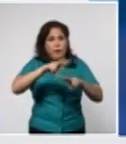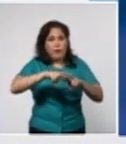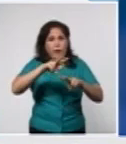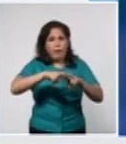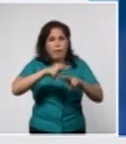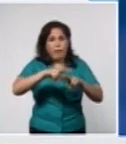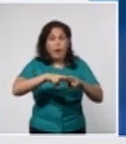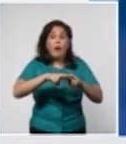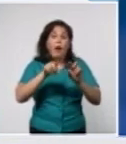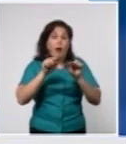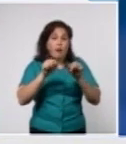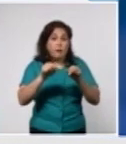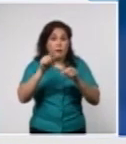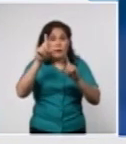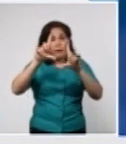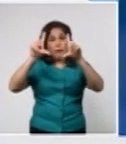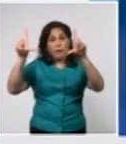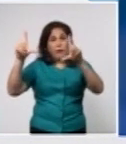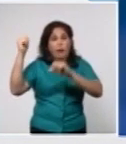in 5